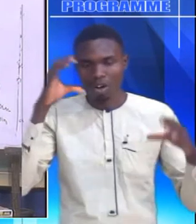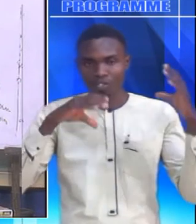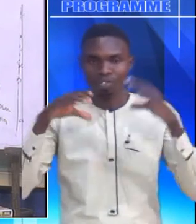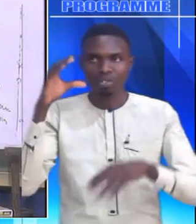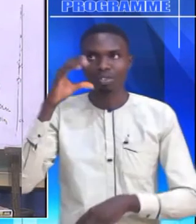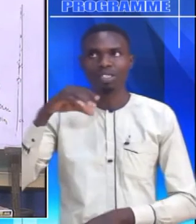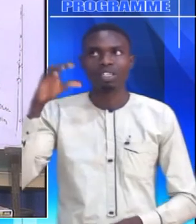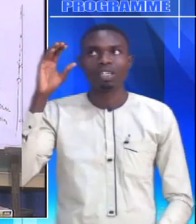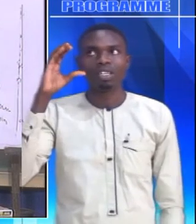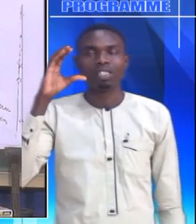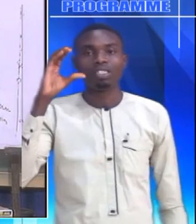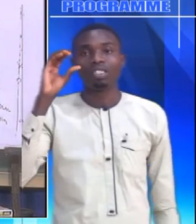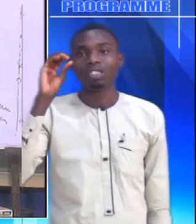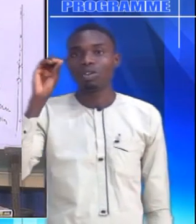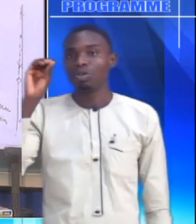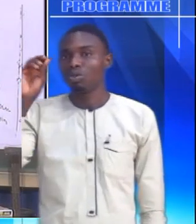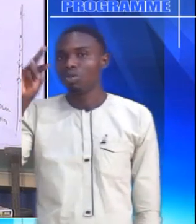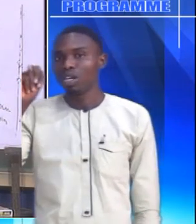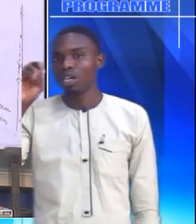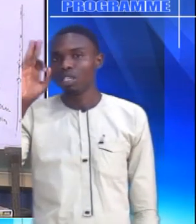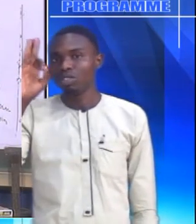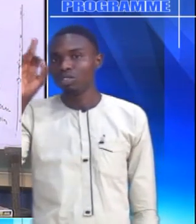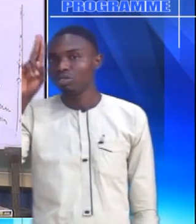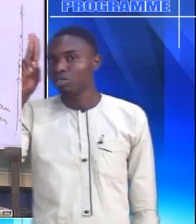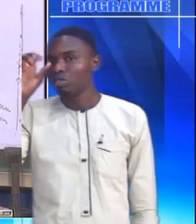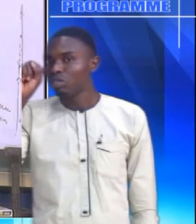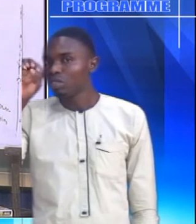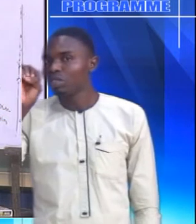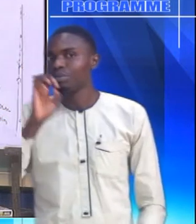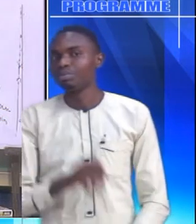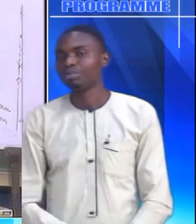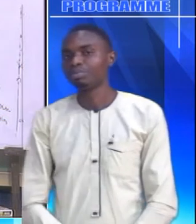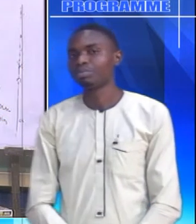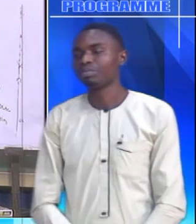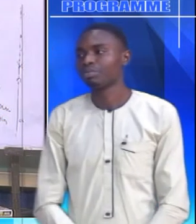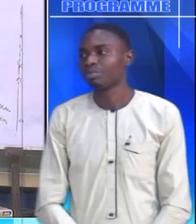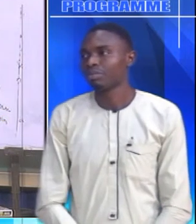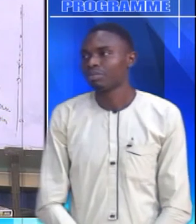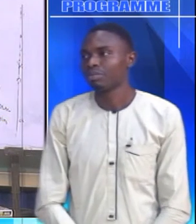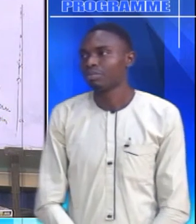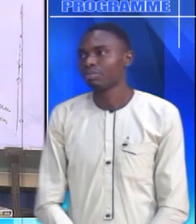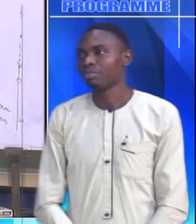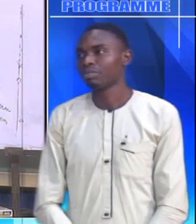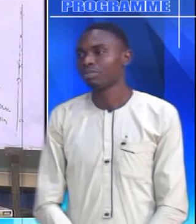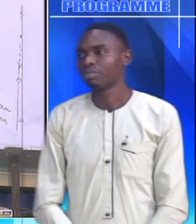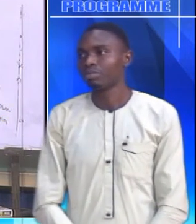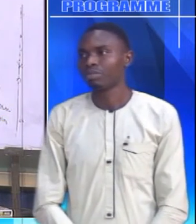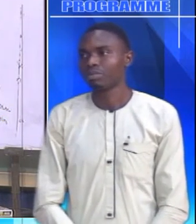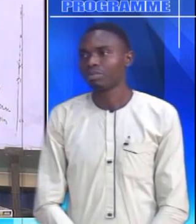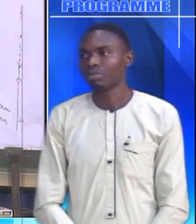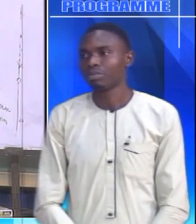word, indicate the letters that represent the sound within the word, so that if you